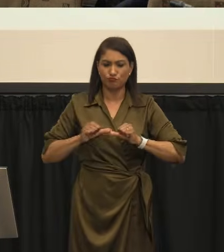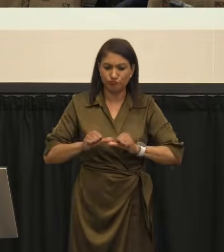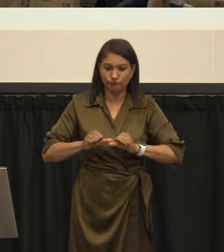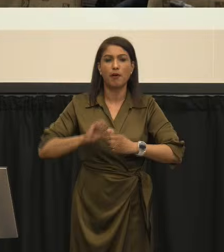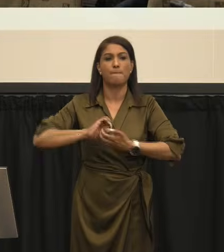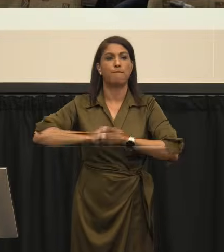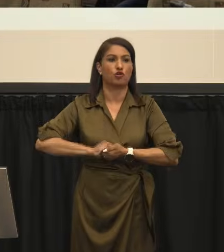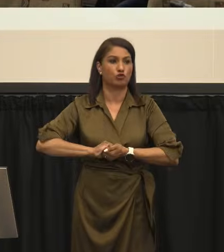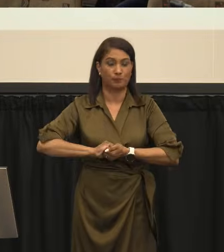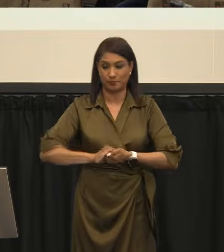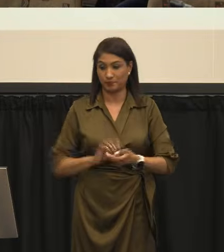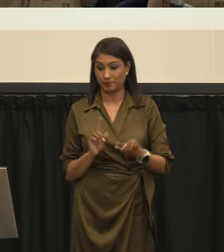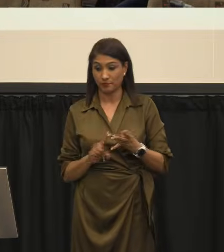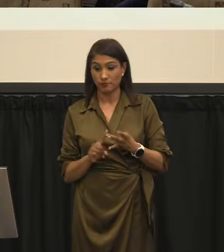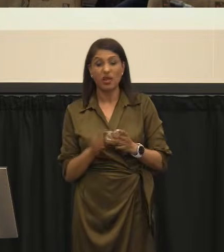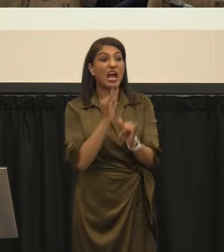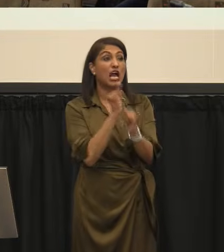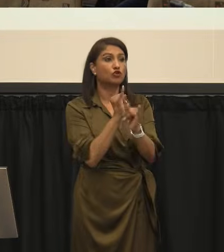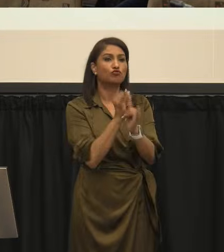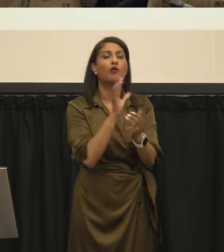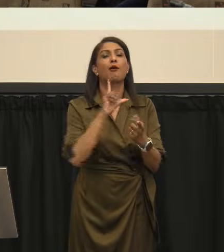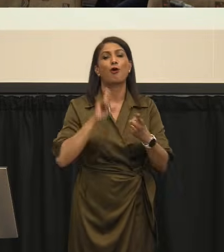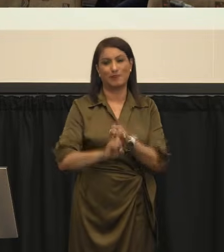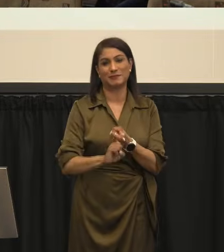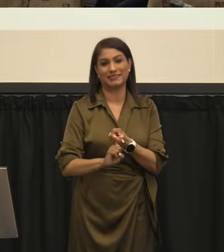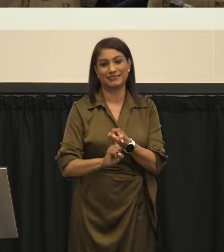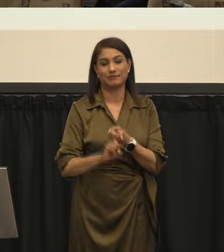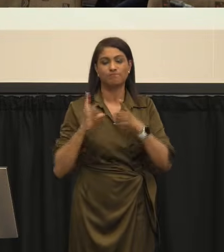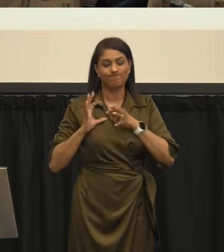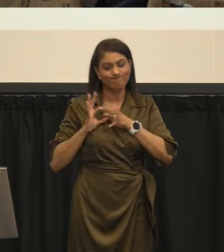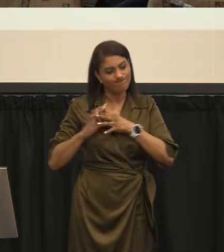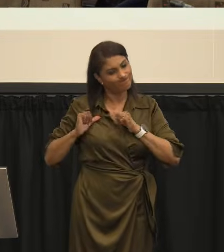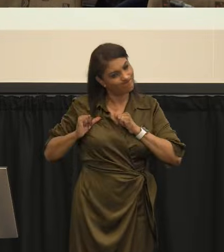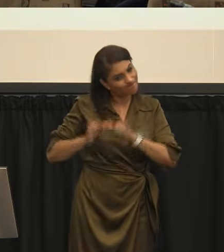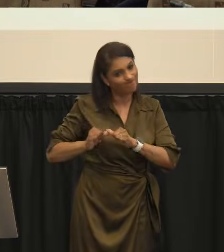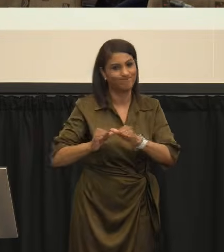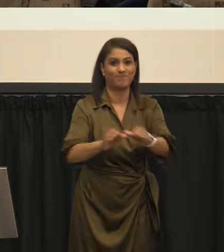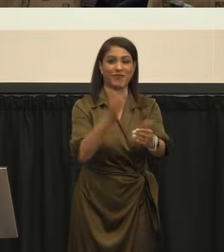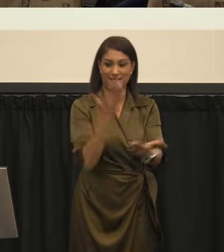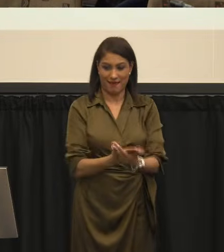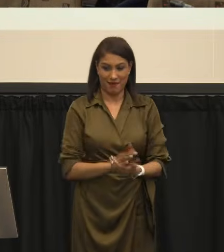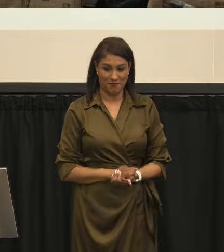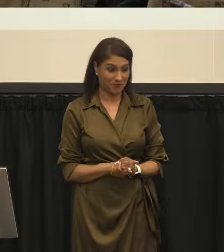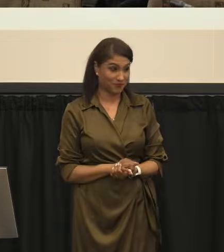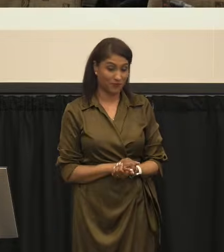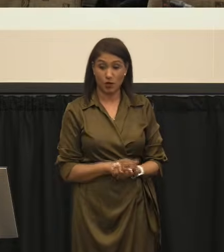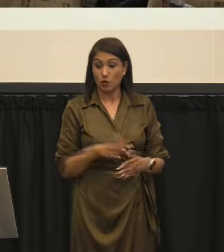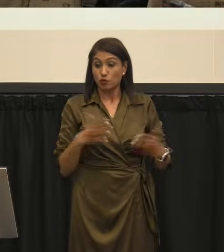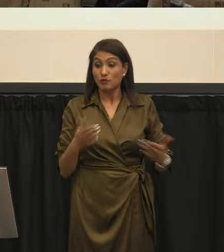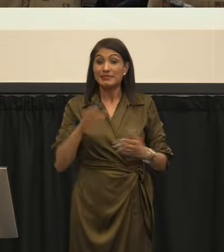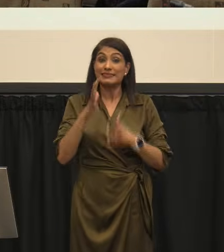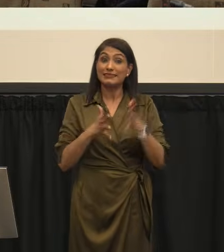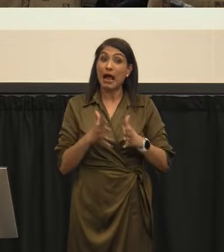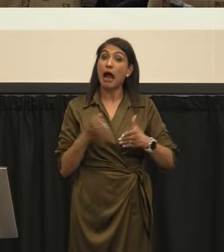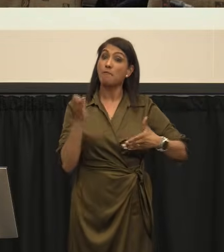design, sustainable partnerships, and institutional commitments.